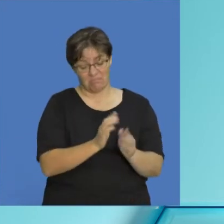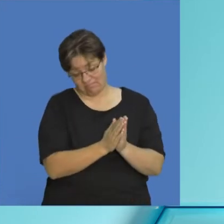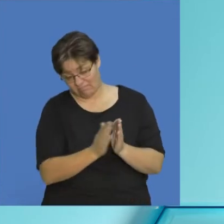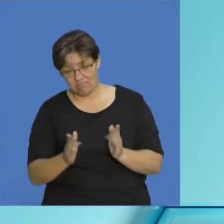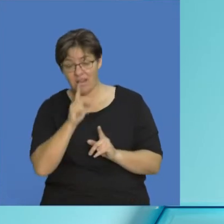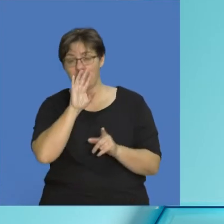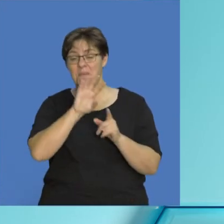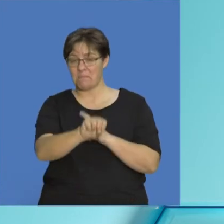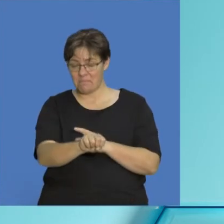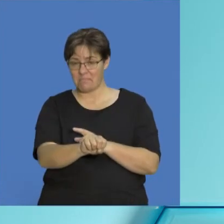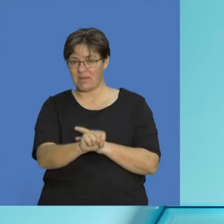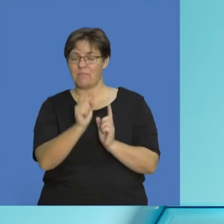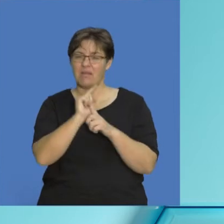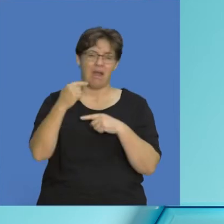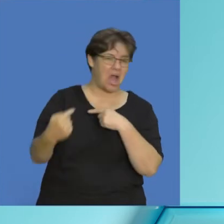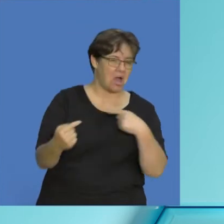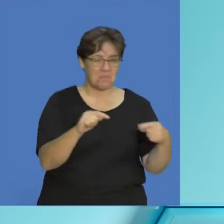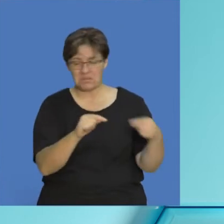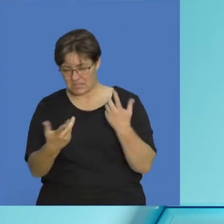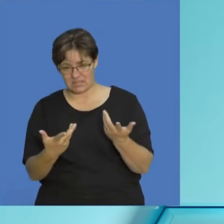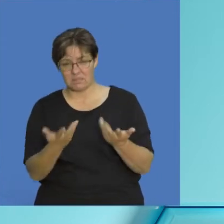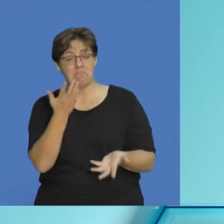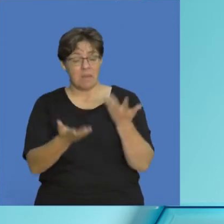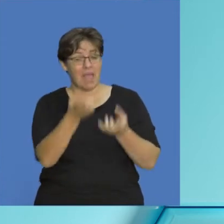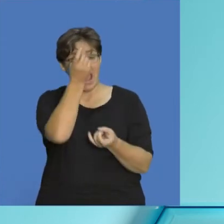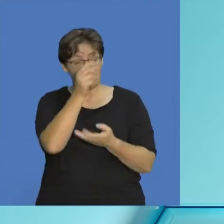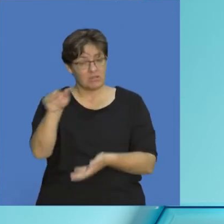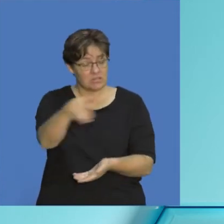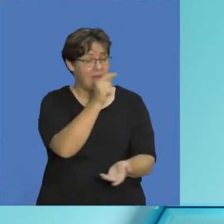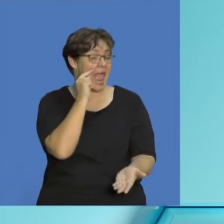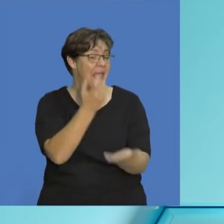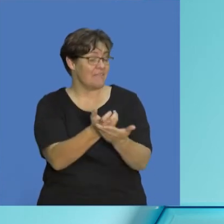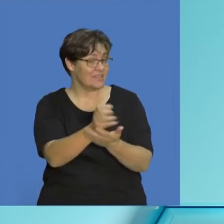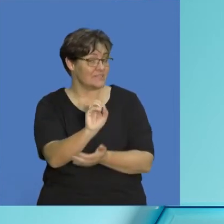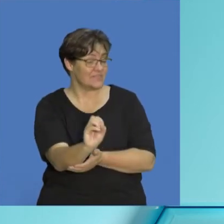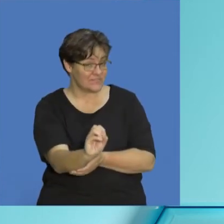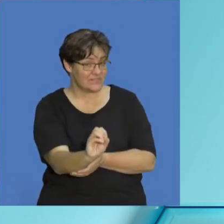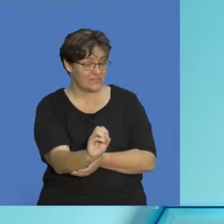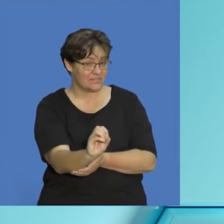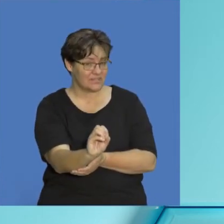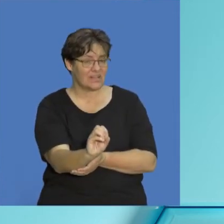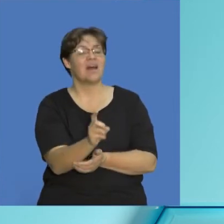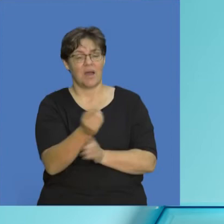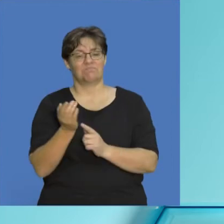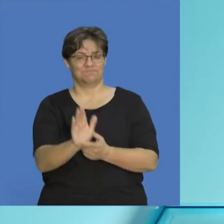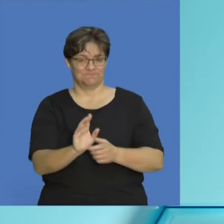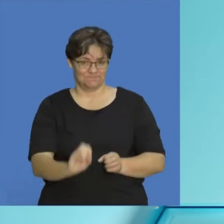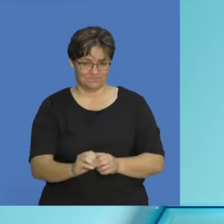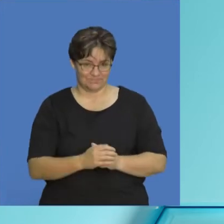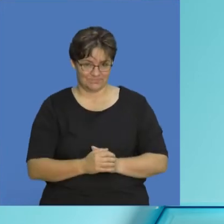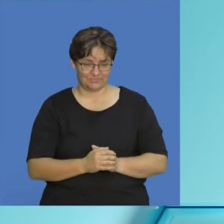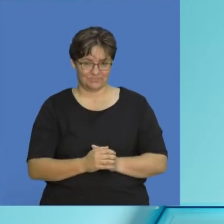we really have to have arguments about it, but if you have data, you have some evidence for your argument.